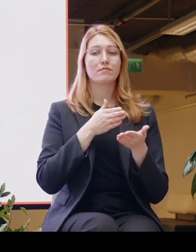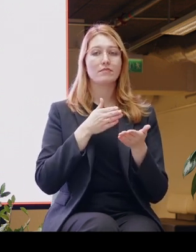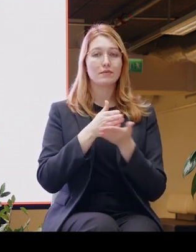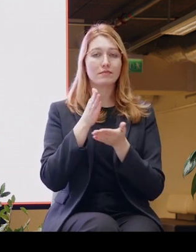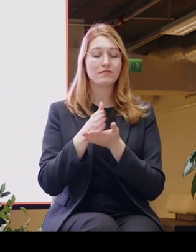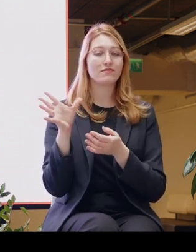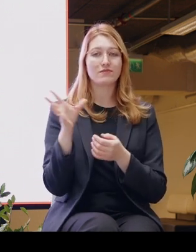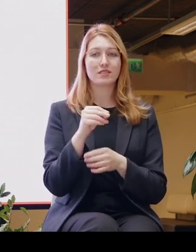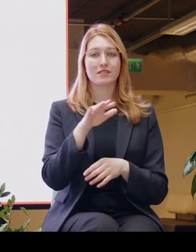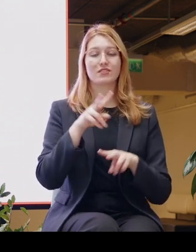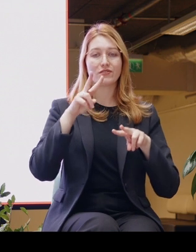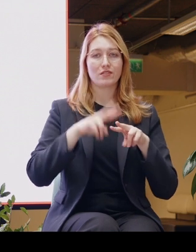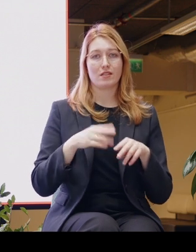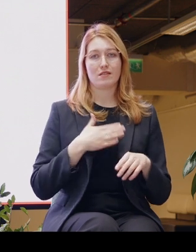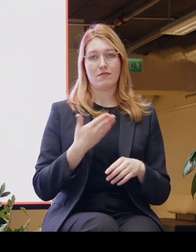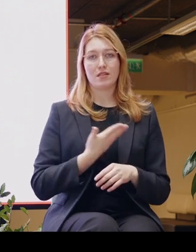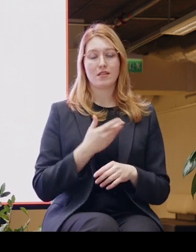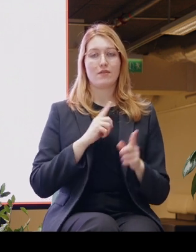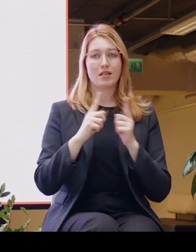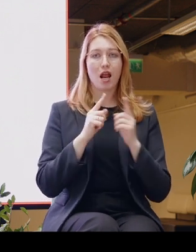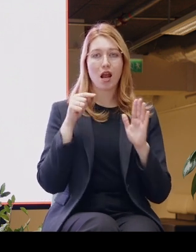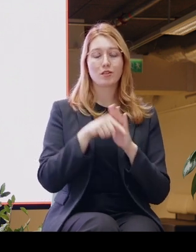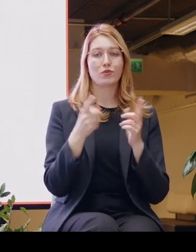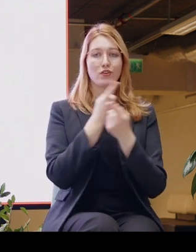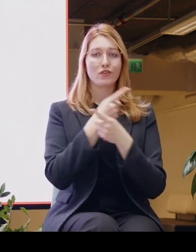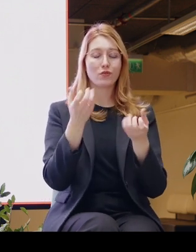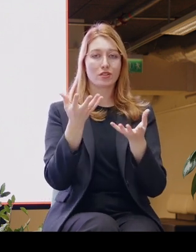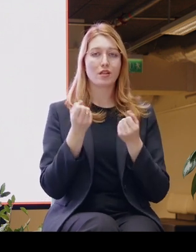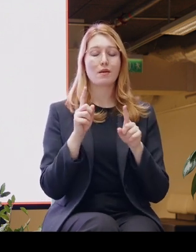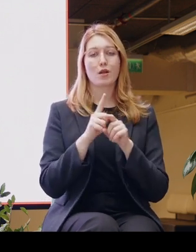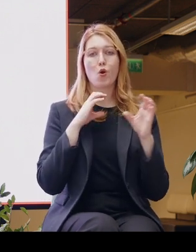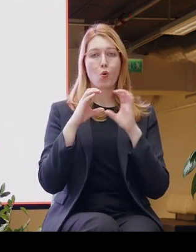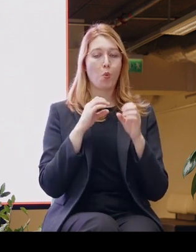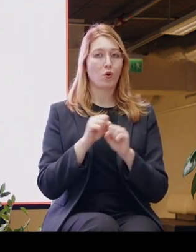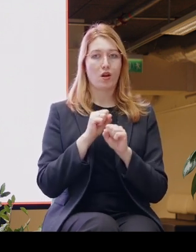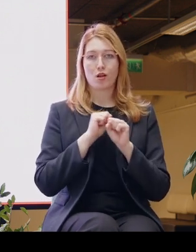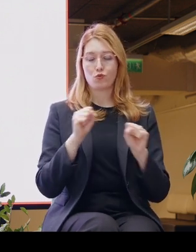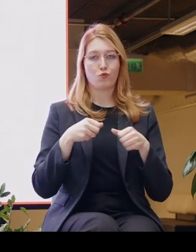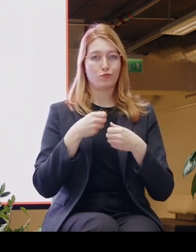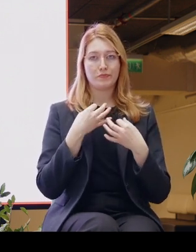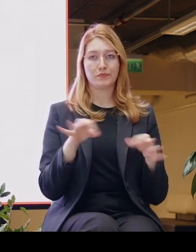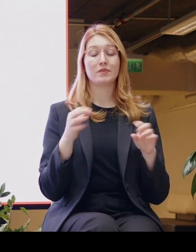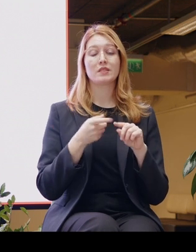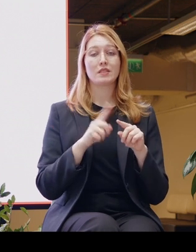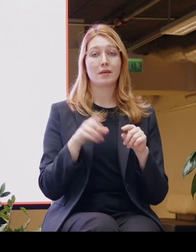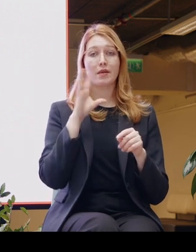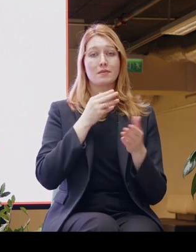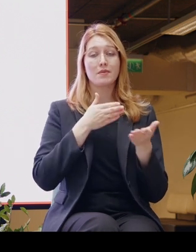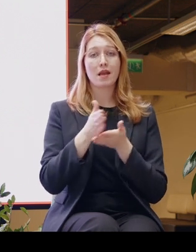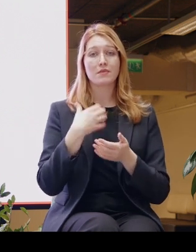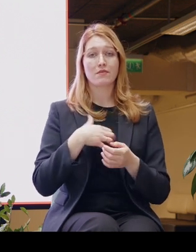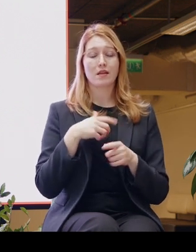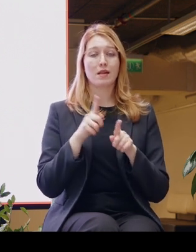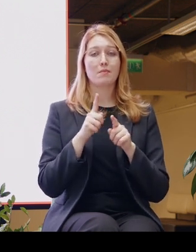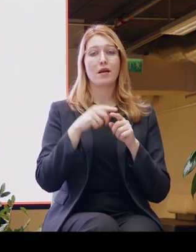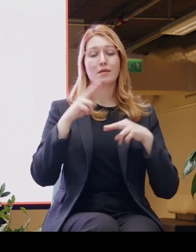life, physical environment, transportation, information, and communication. That means that accessible needs to be